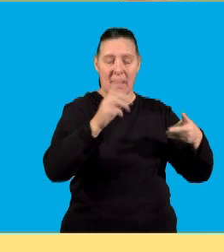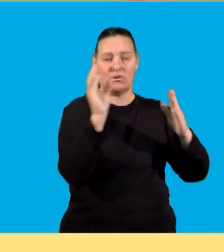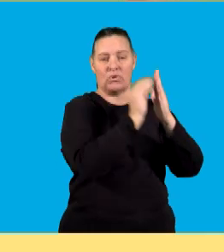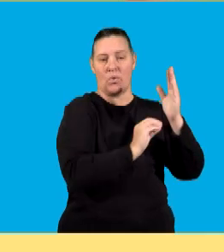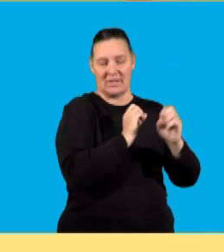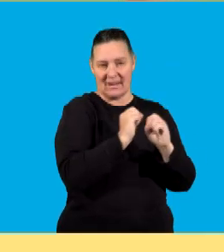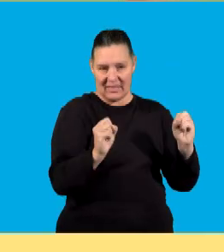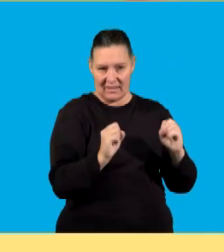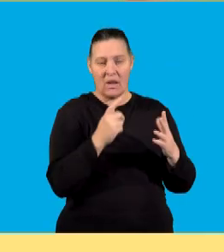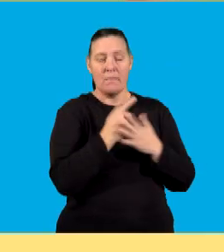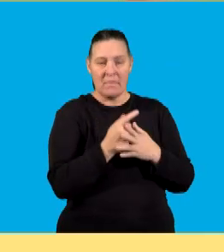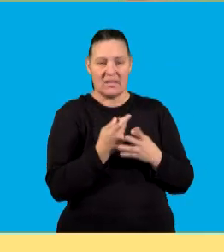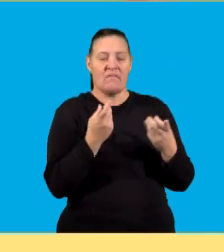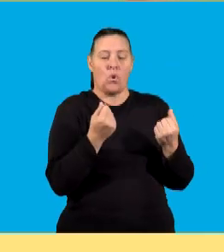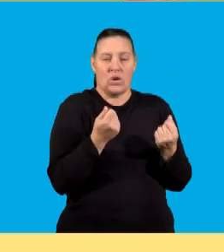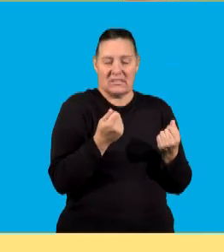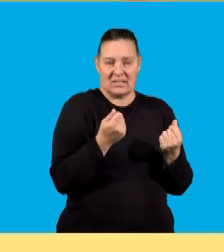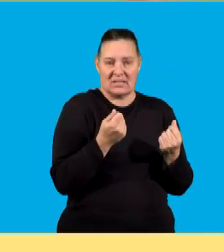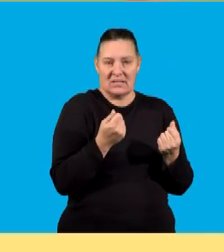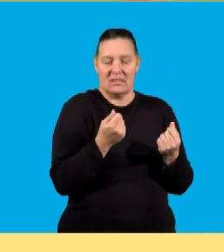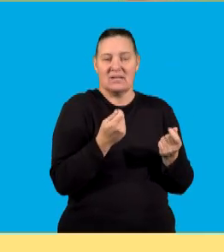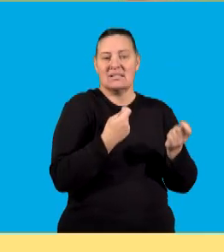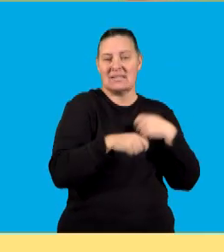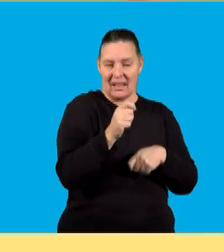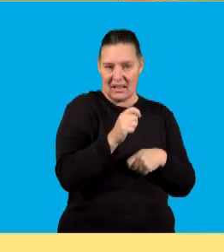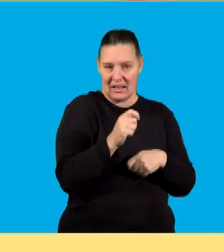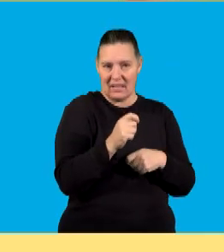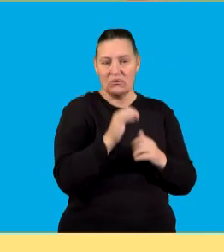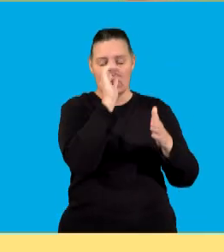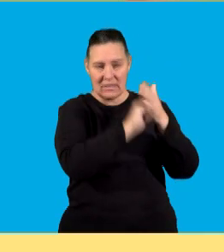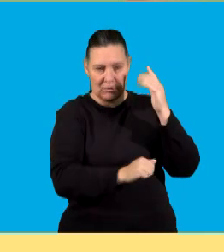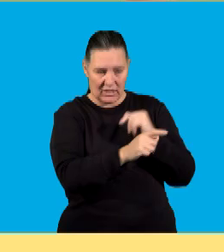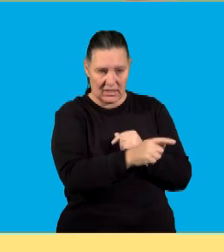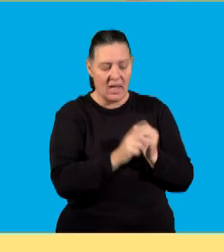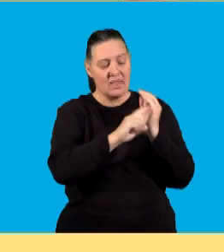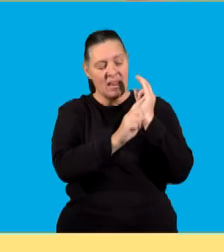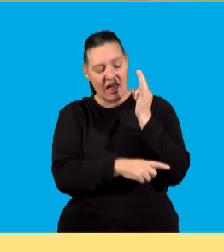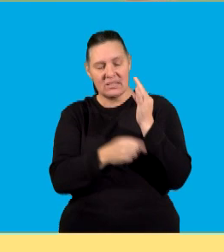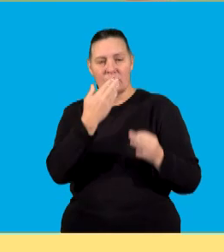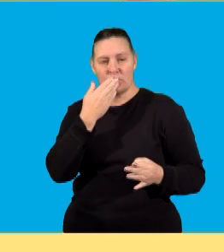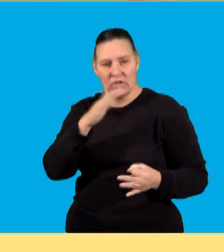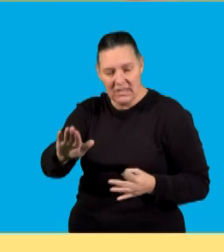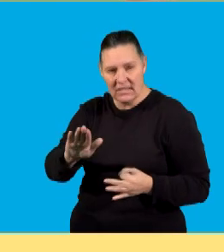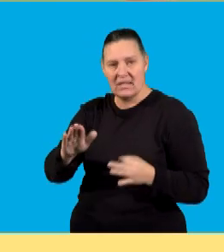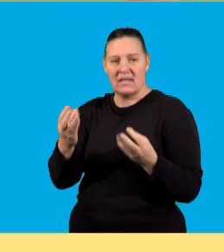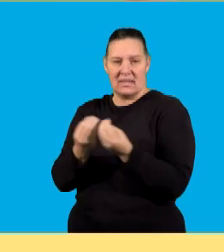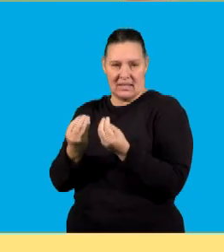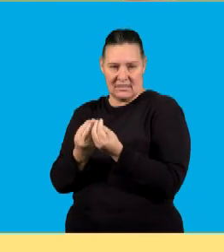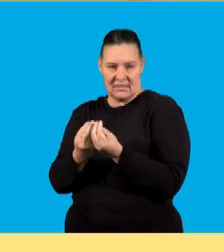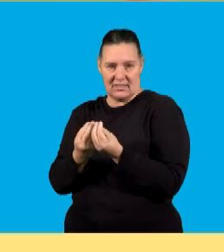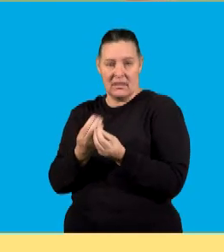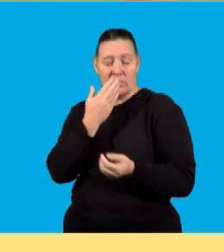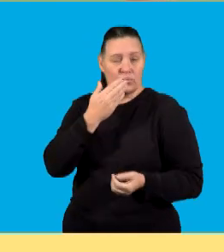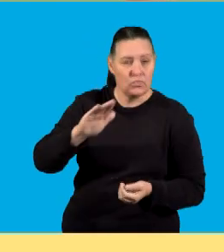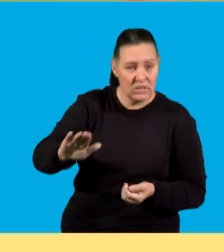goods, but it was not recorded. We have to get the cost. So we got the cost, we subtracted it. The last one, we donated